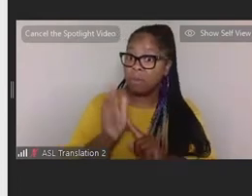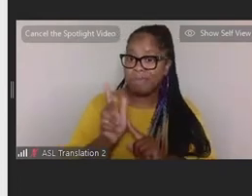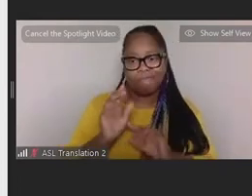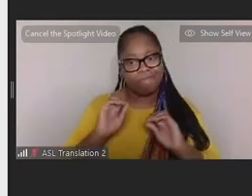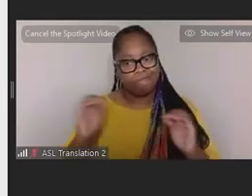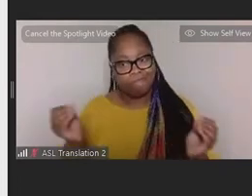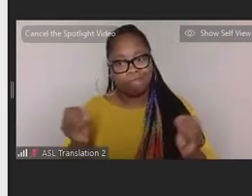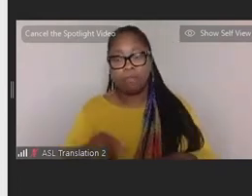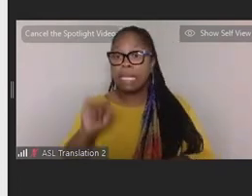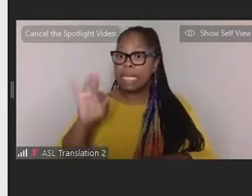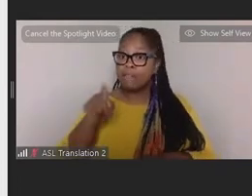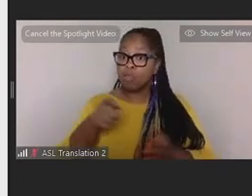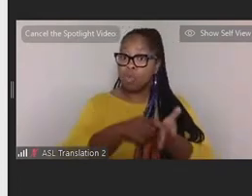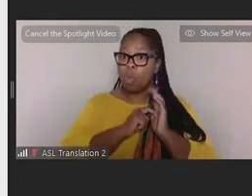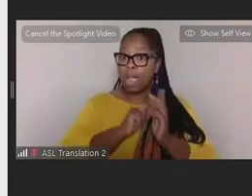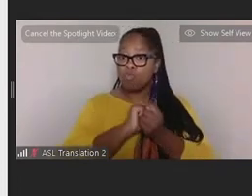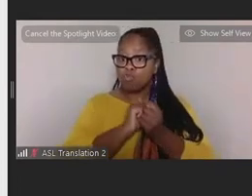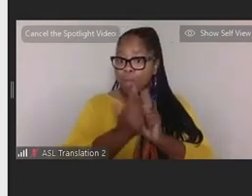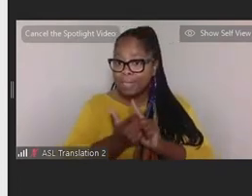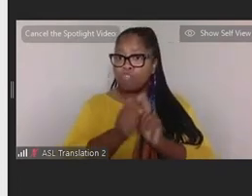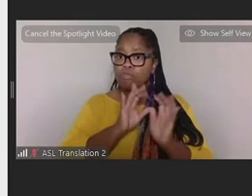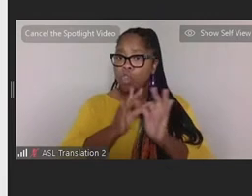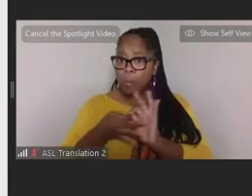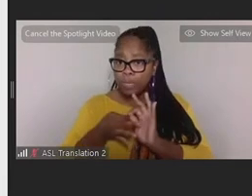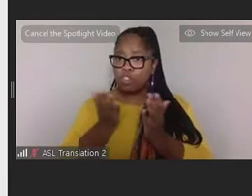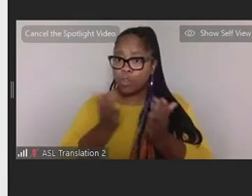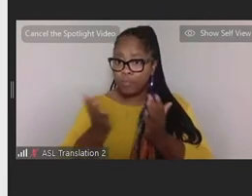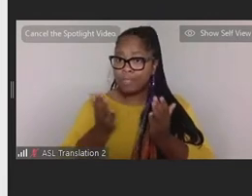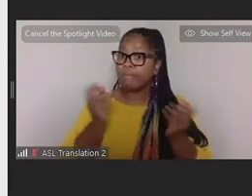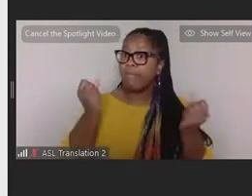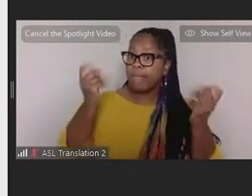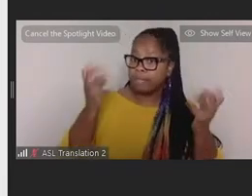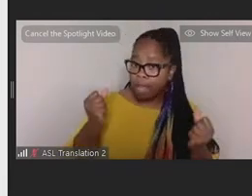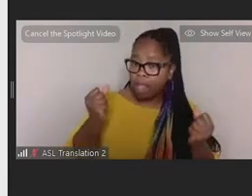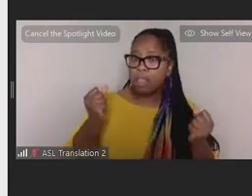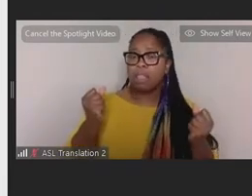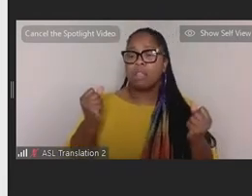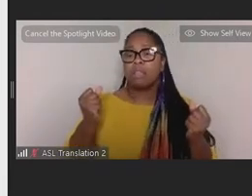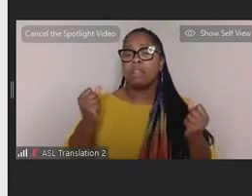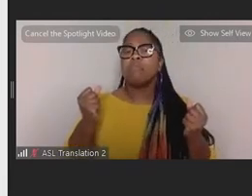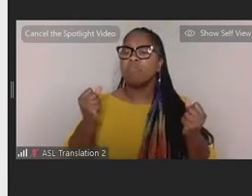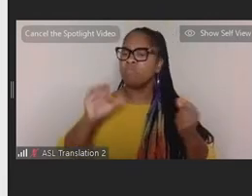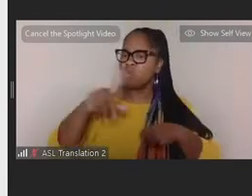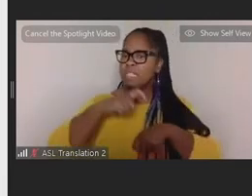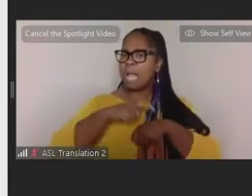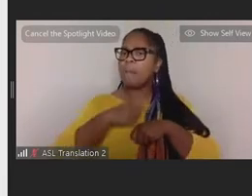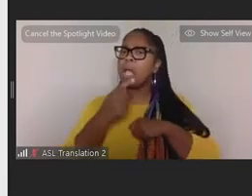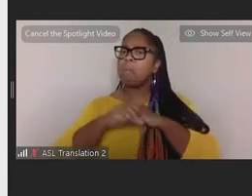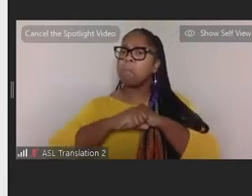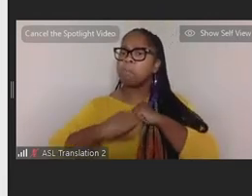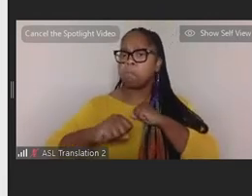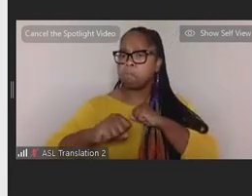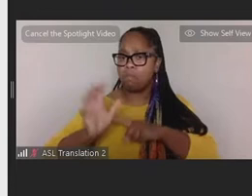If translation services are being used, and that includes ASL, the time will be extended to